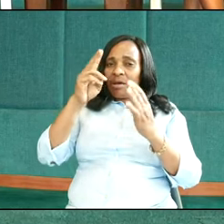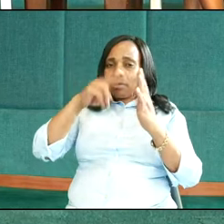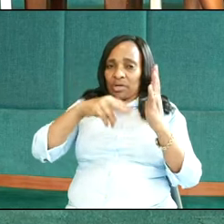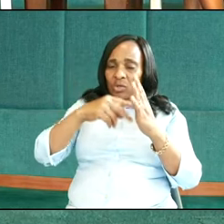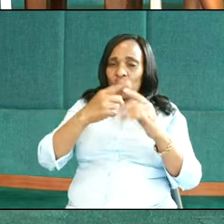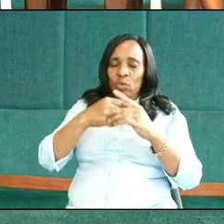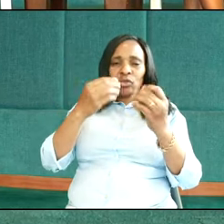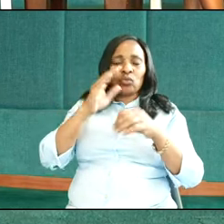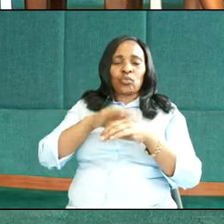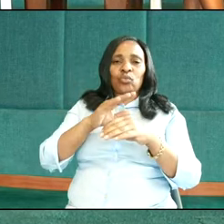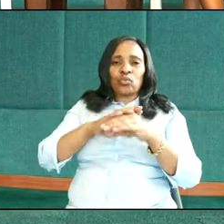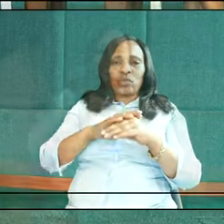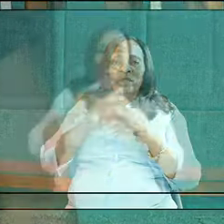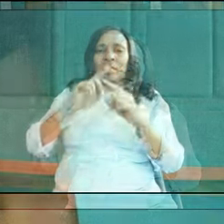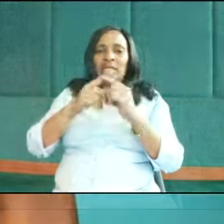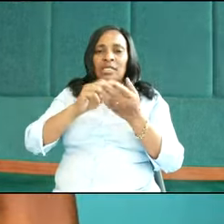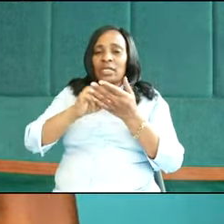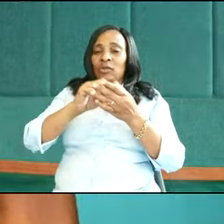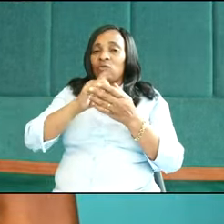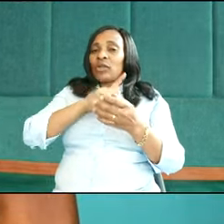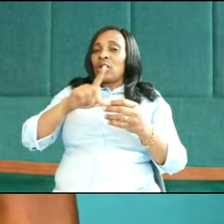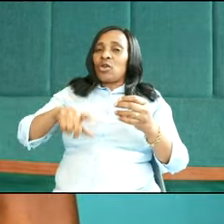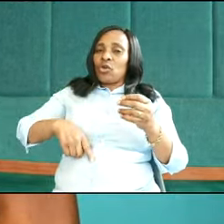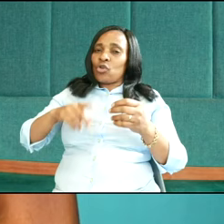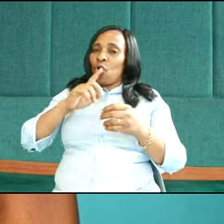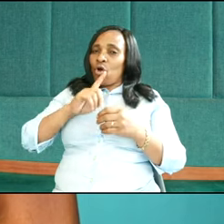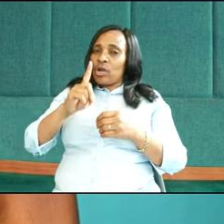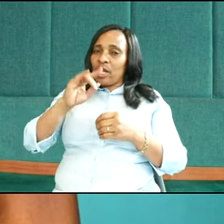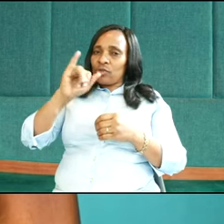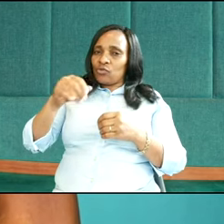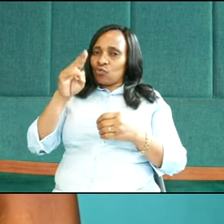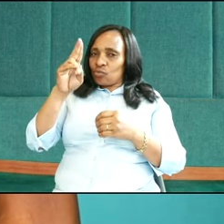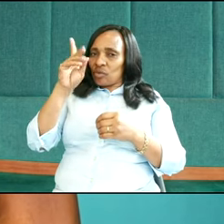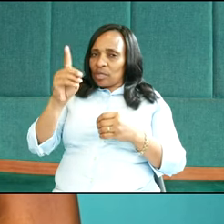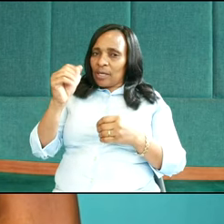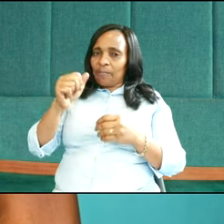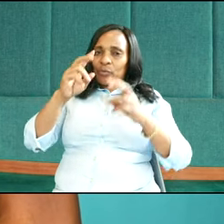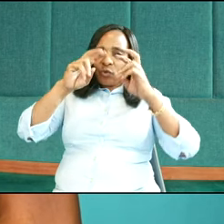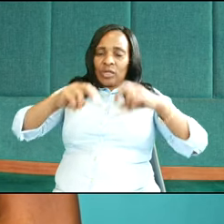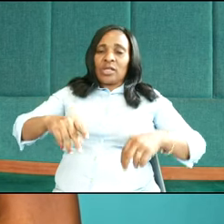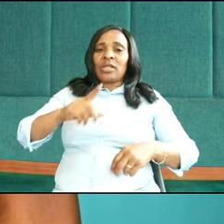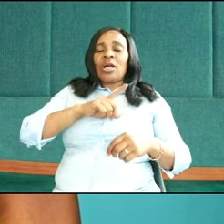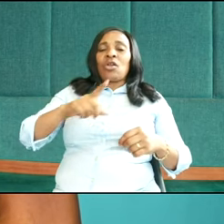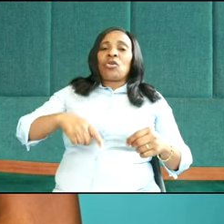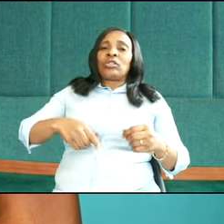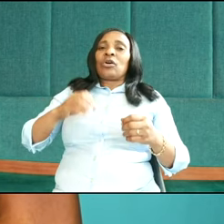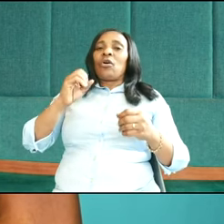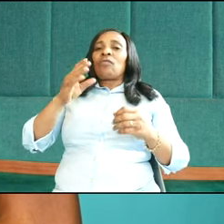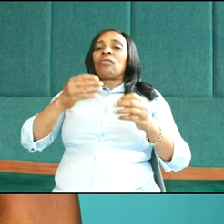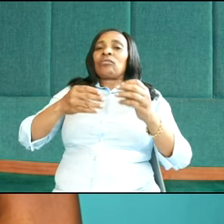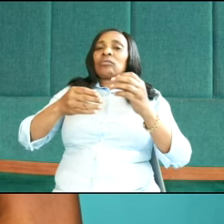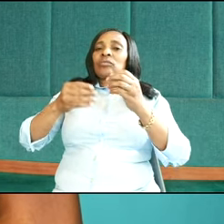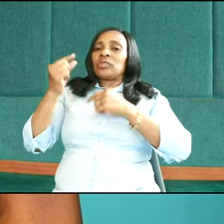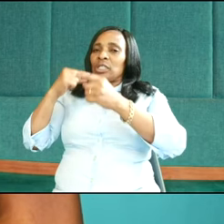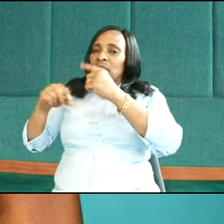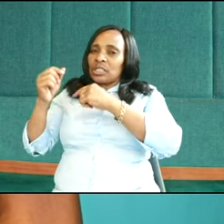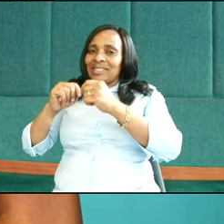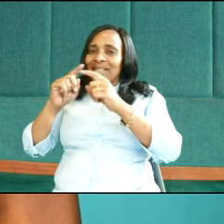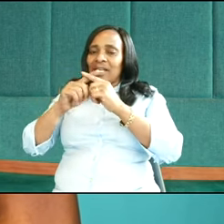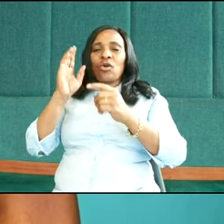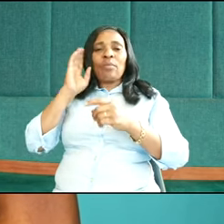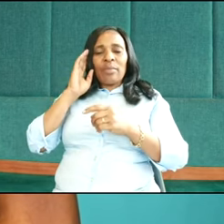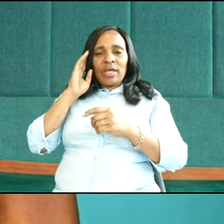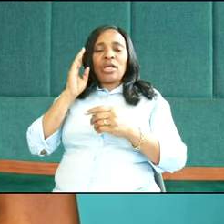Lord, his God. He commanded Judah to seek the Lord, the God of their ancestors, and to obey his laws and